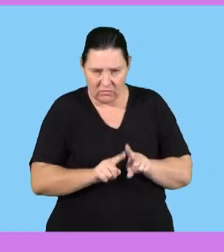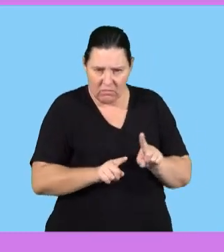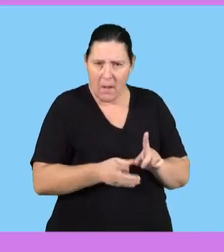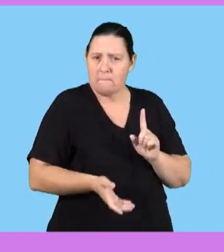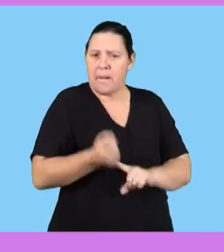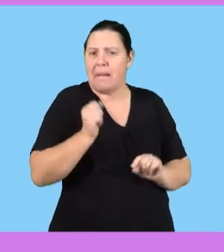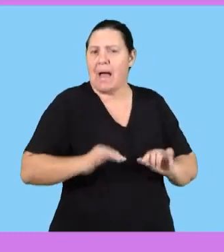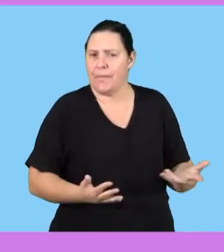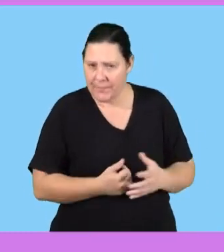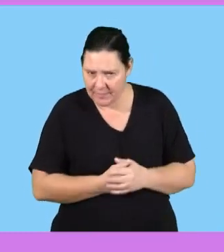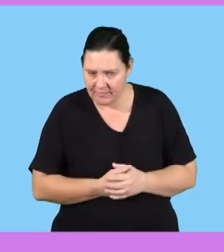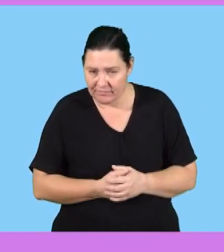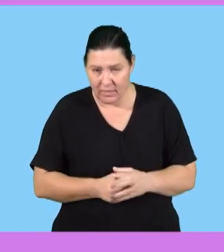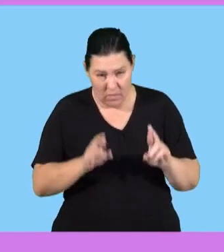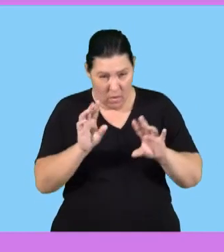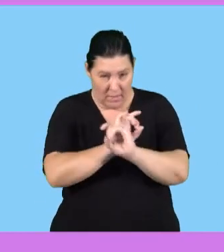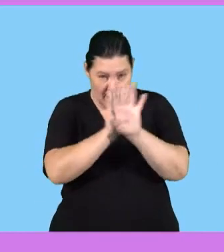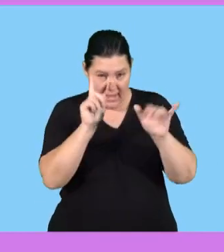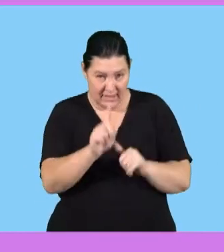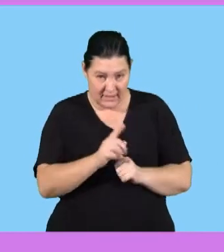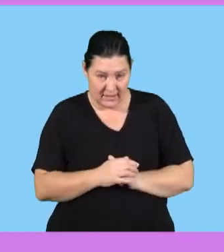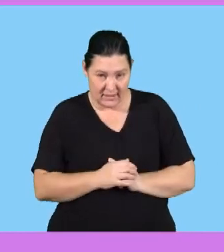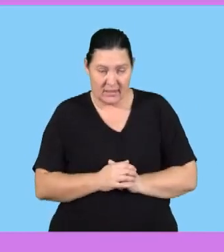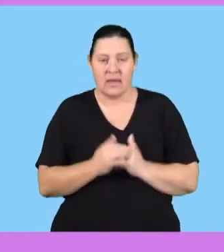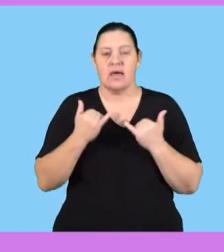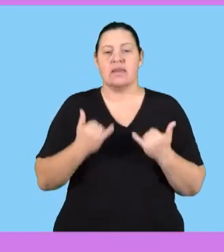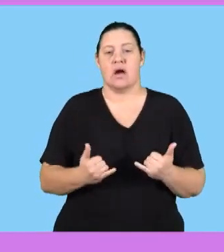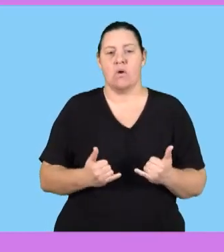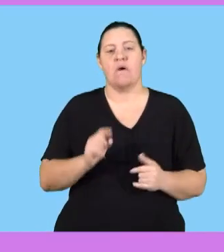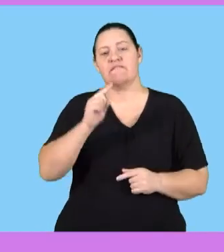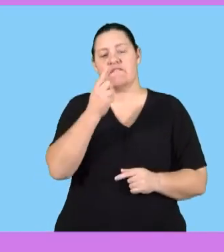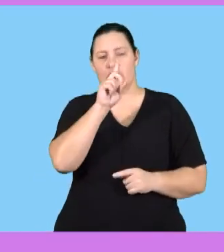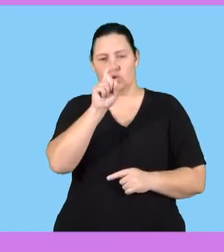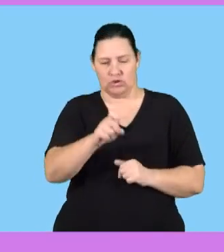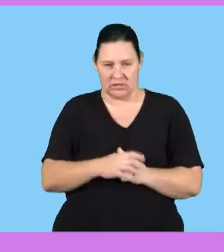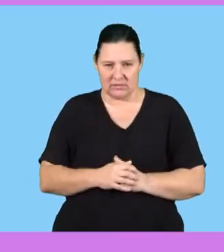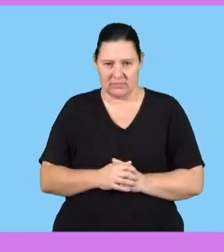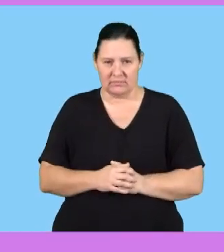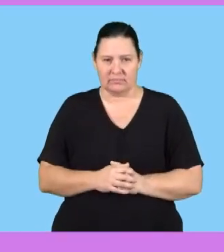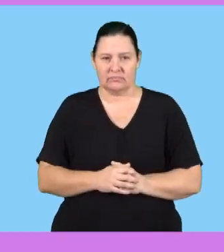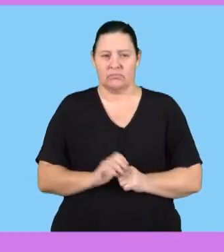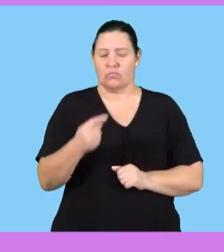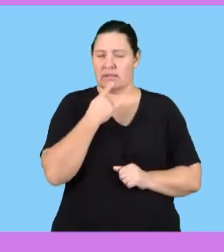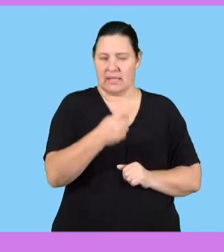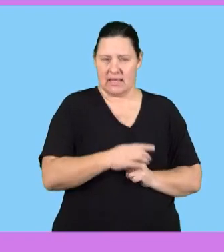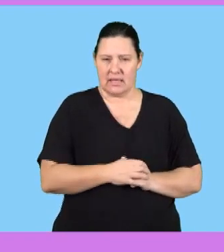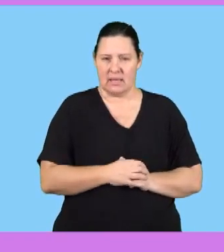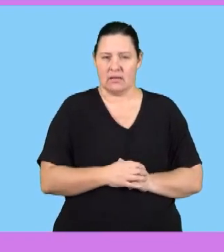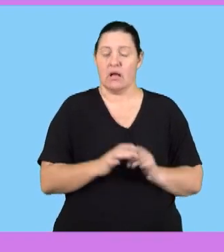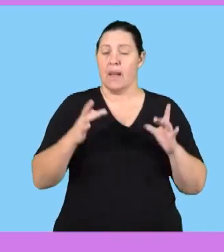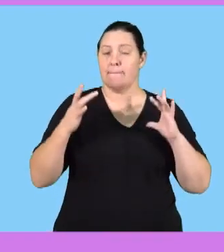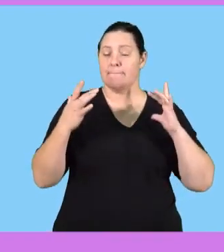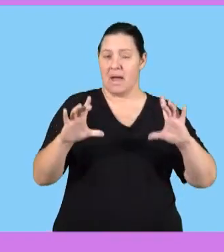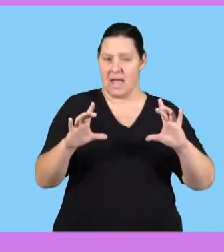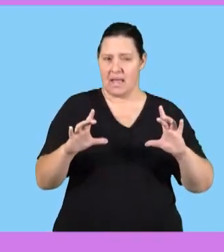sectors have been determined. Okay, so I hope that is all clear to you. Let us look at our first question. So I'm saying here,